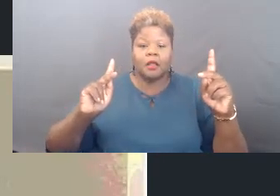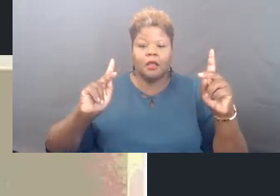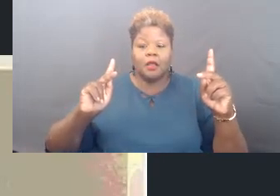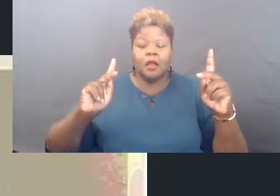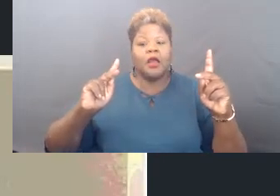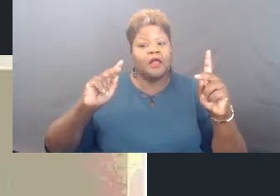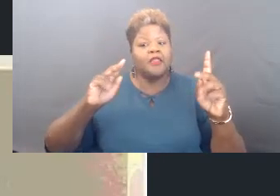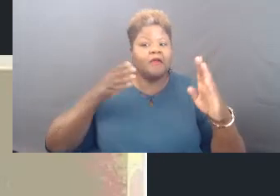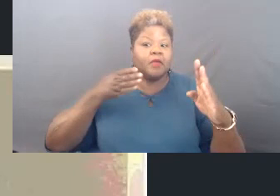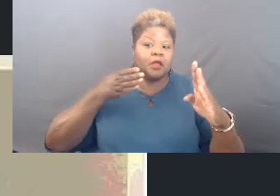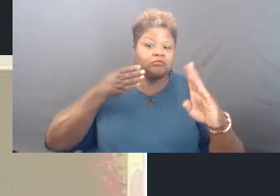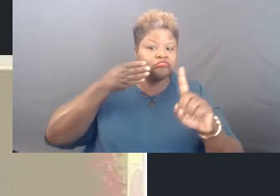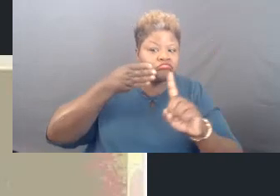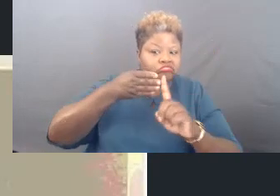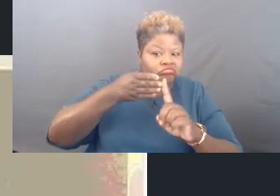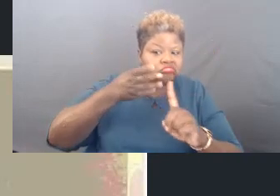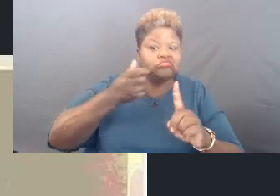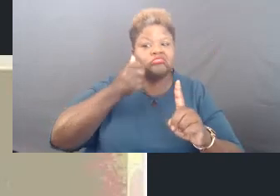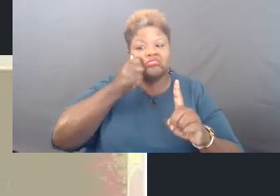racially profiled, racially